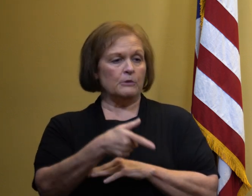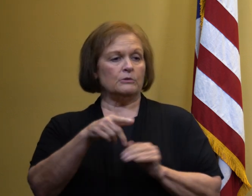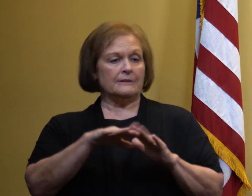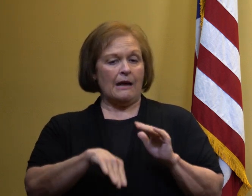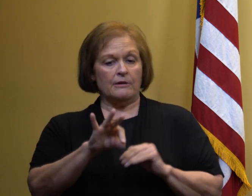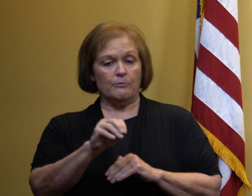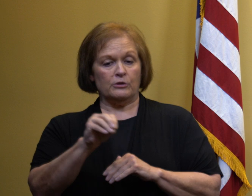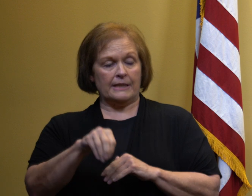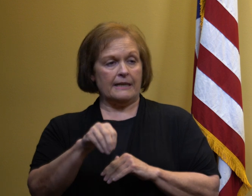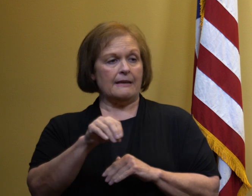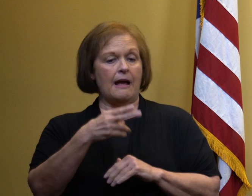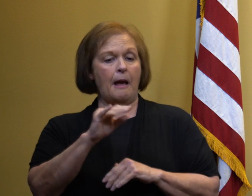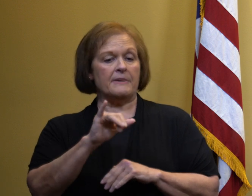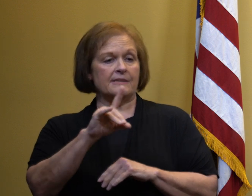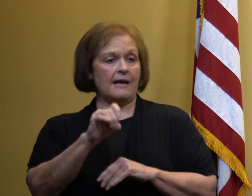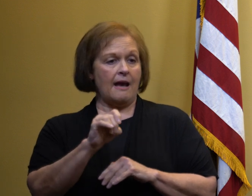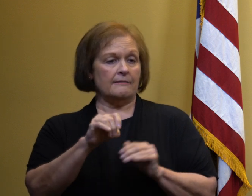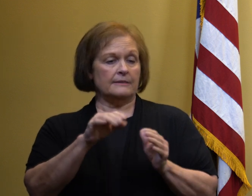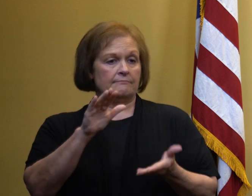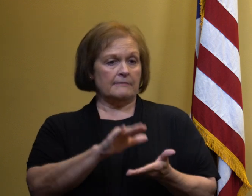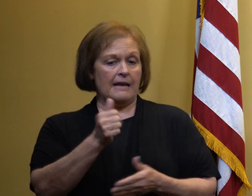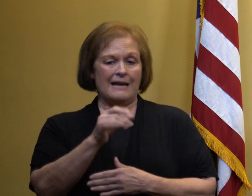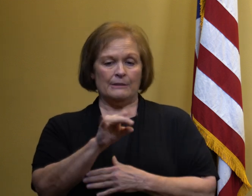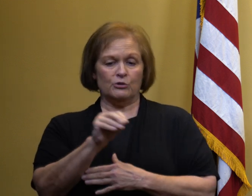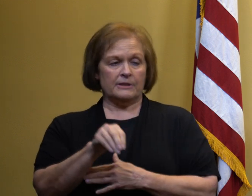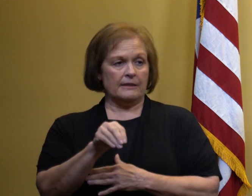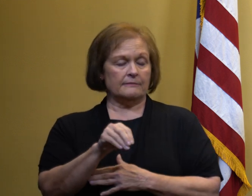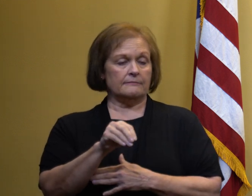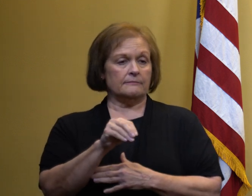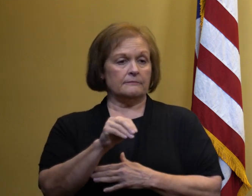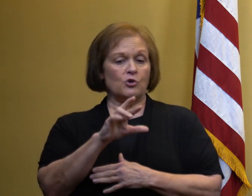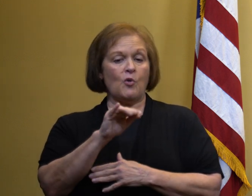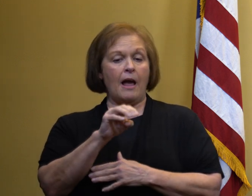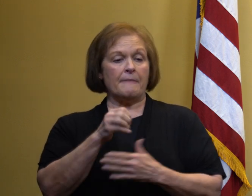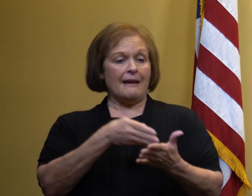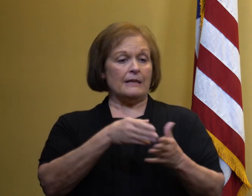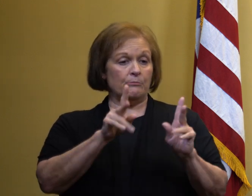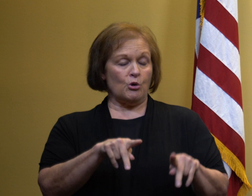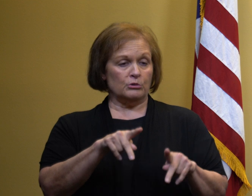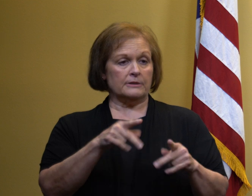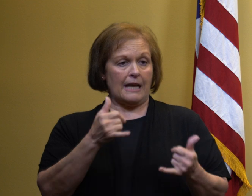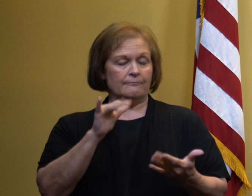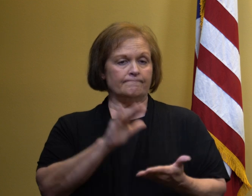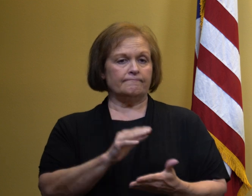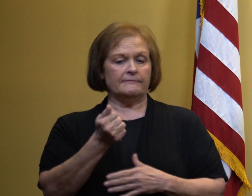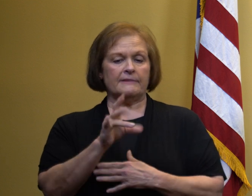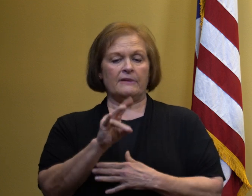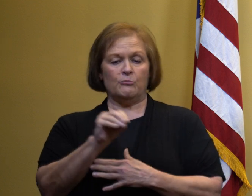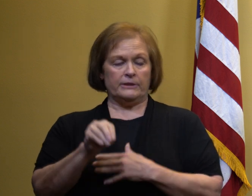9%, homicides are down 18%, total crimes against persons are down